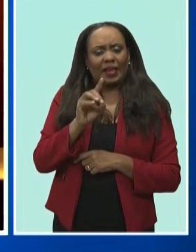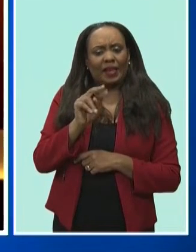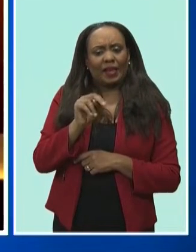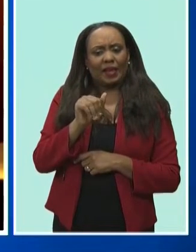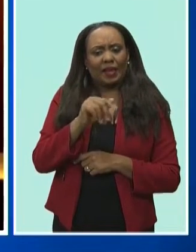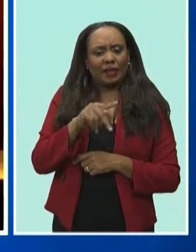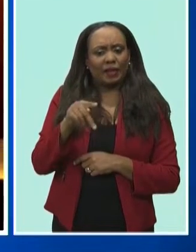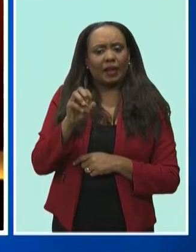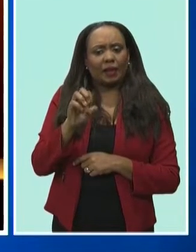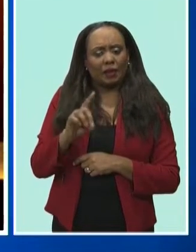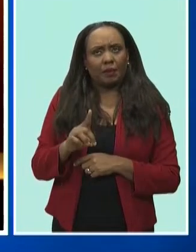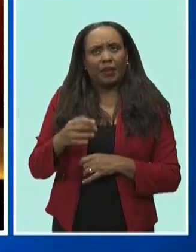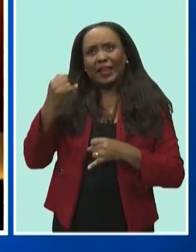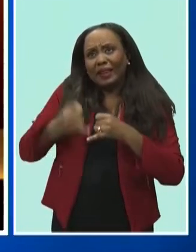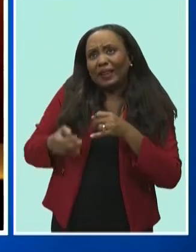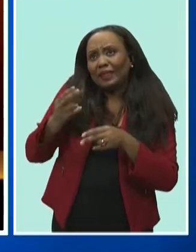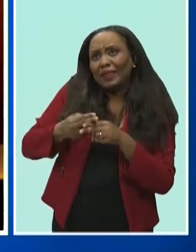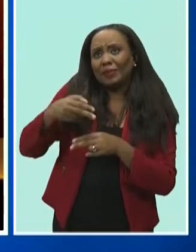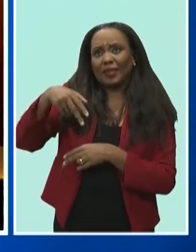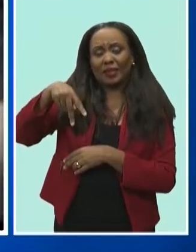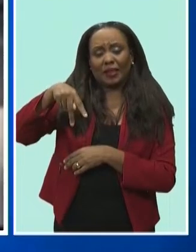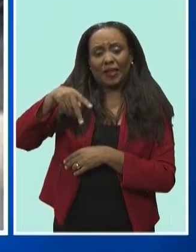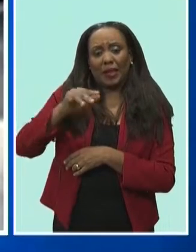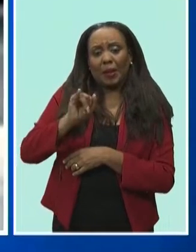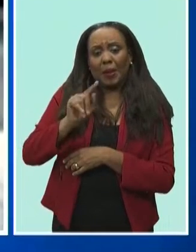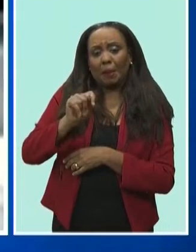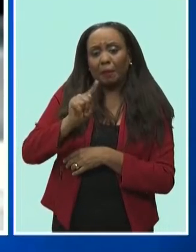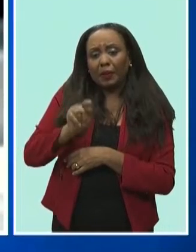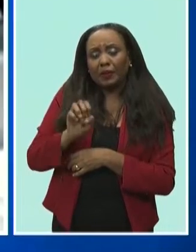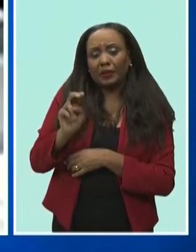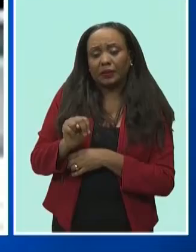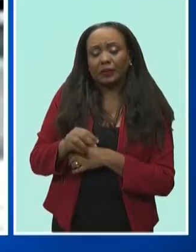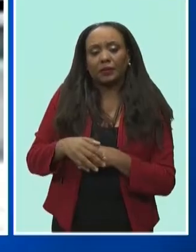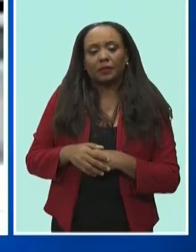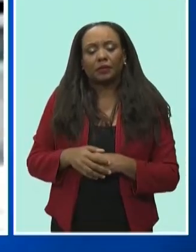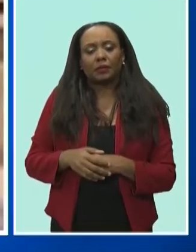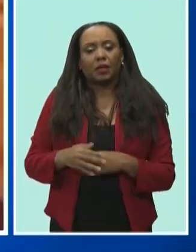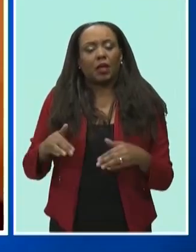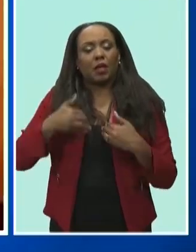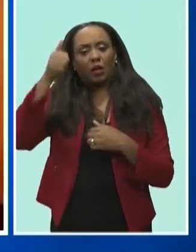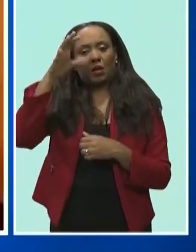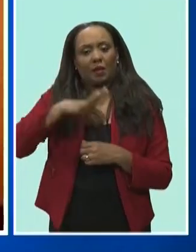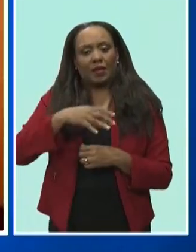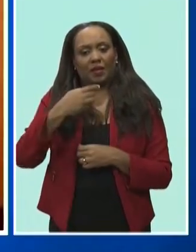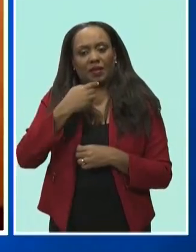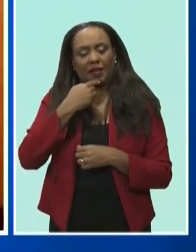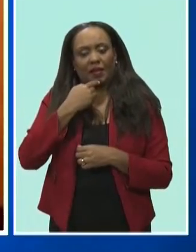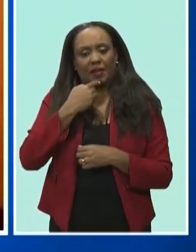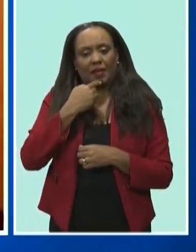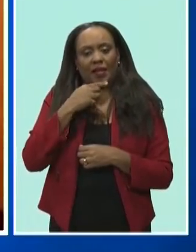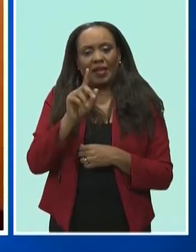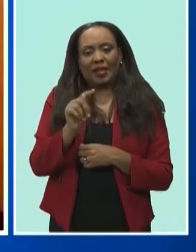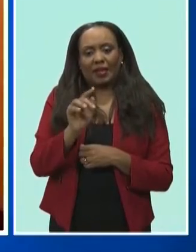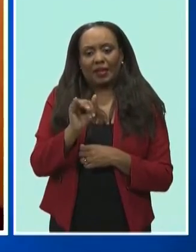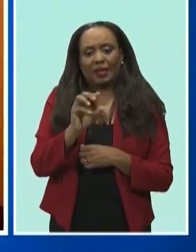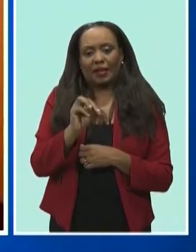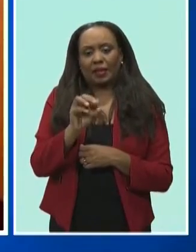kidnapped. The last name is Pitson. First name is Timothy. The young man who claimed he is Timothy Pitson, who vanished without a trace in